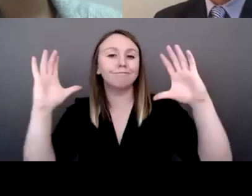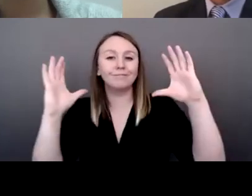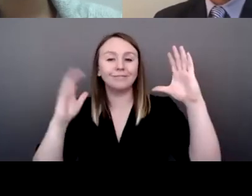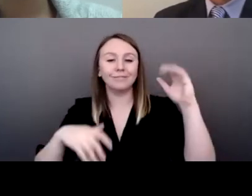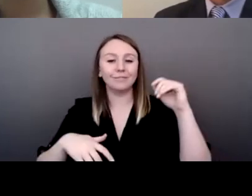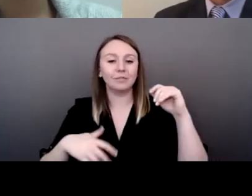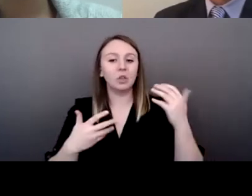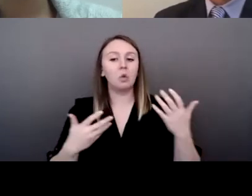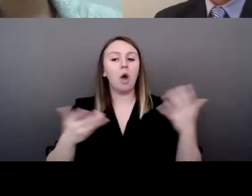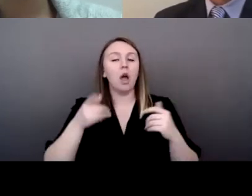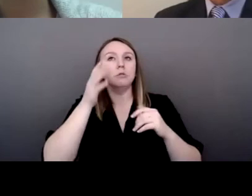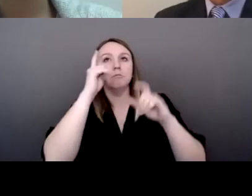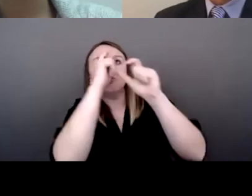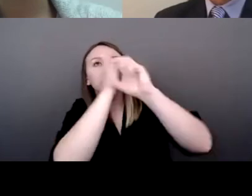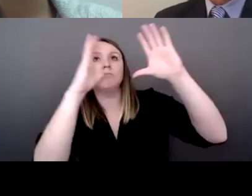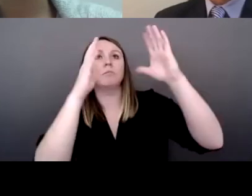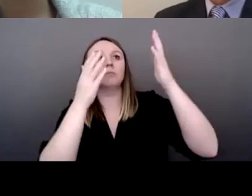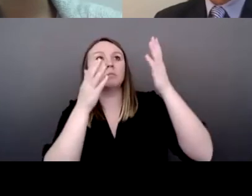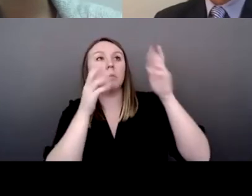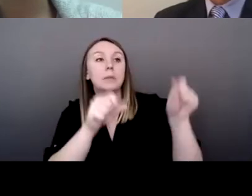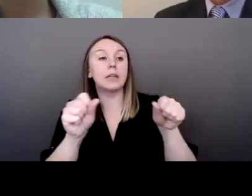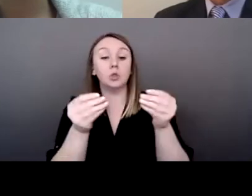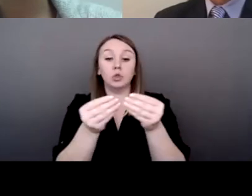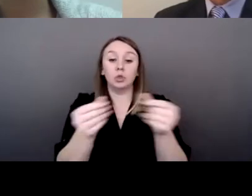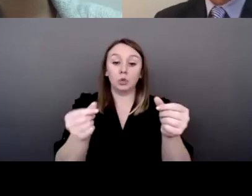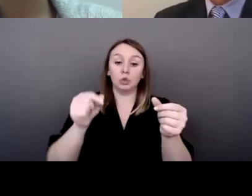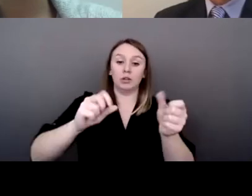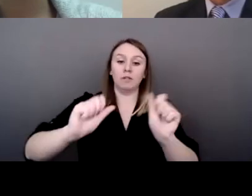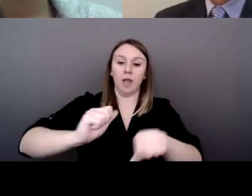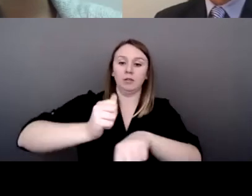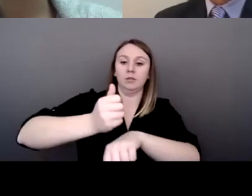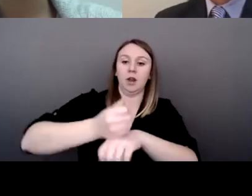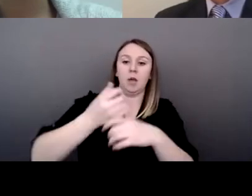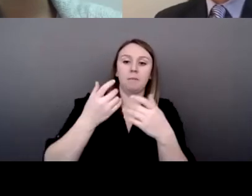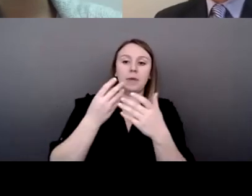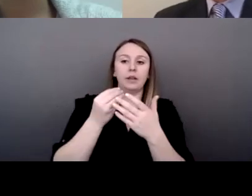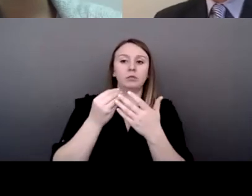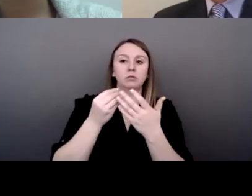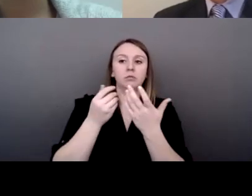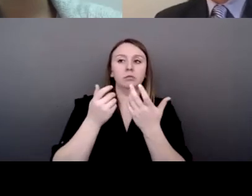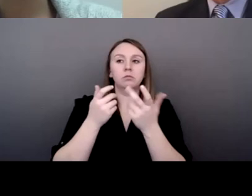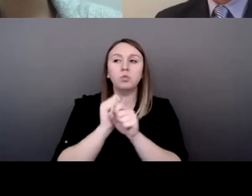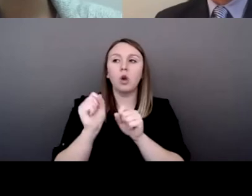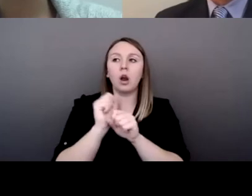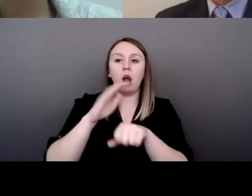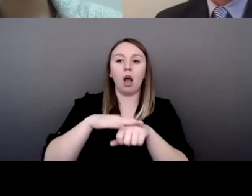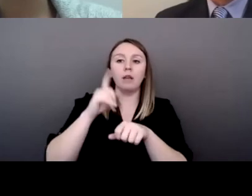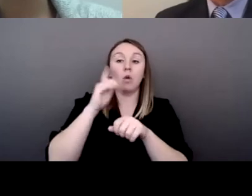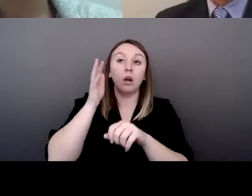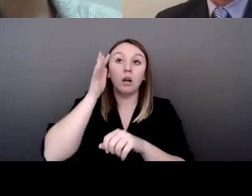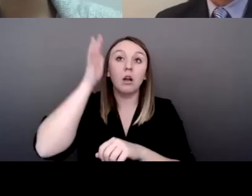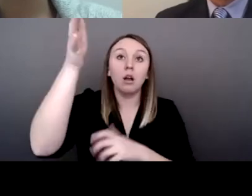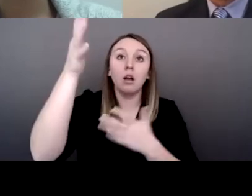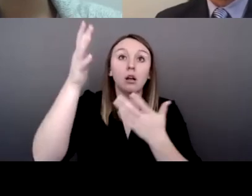are some solutions we can start working towards today, 10 years from now, 5 years from now, 3 years from now, any